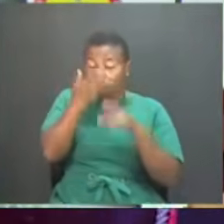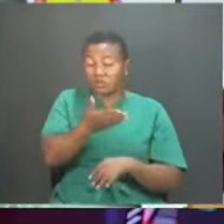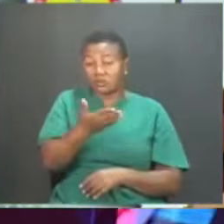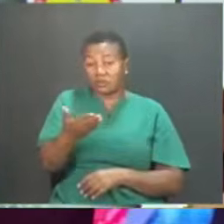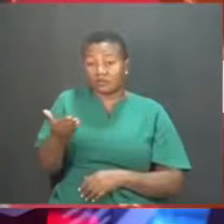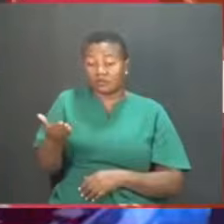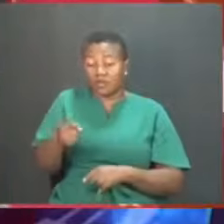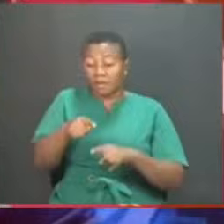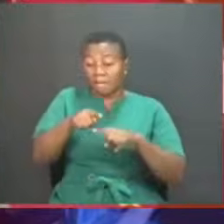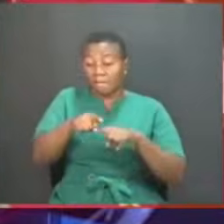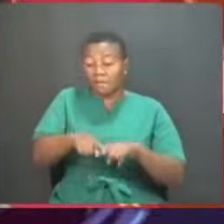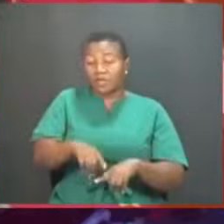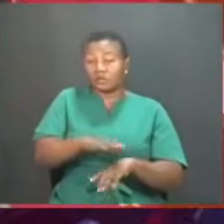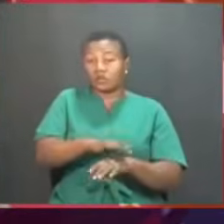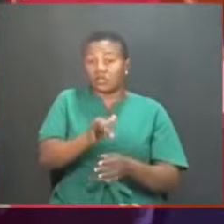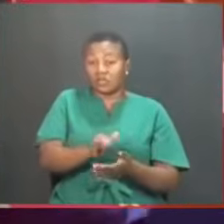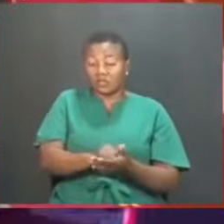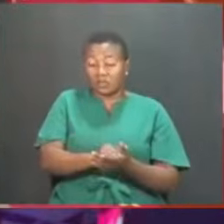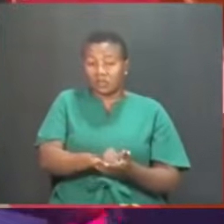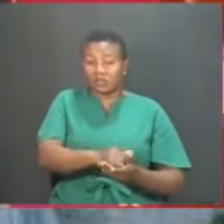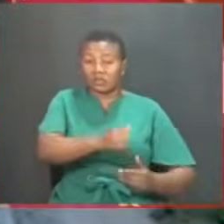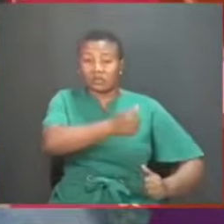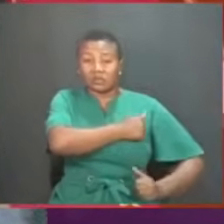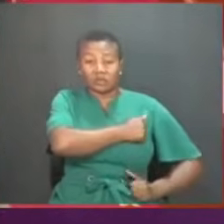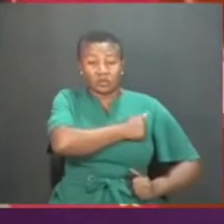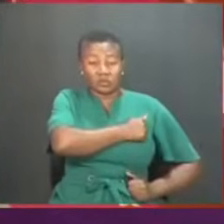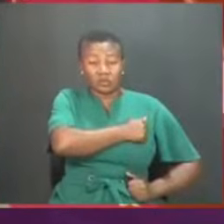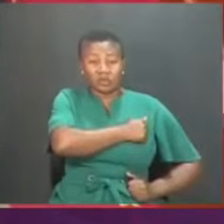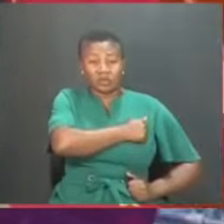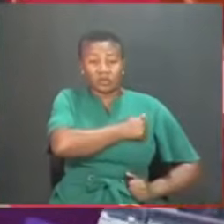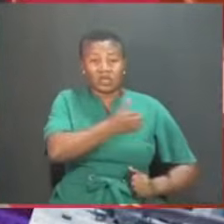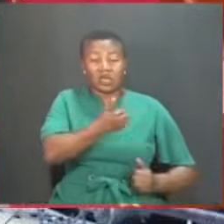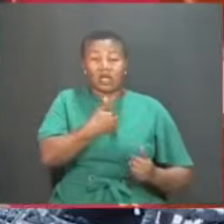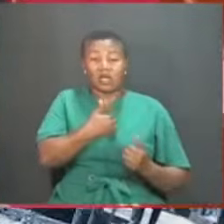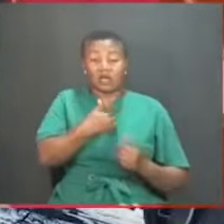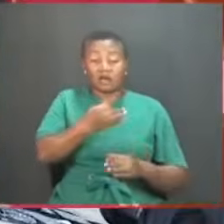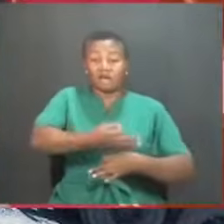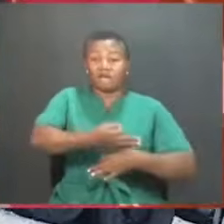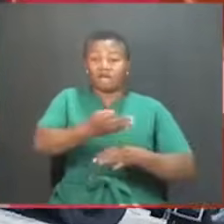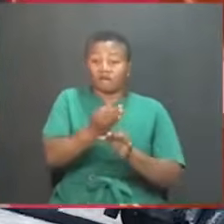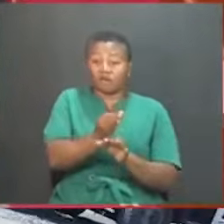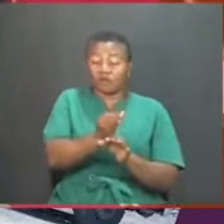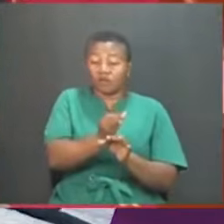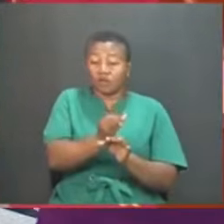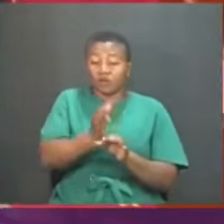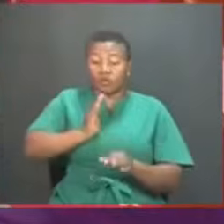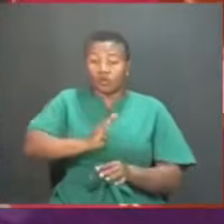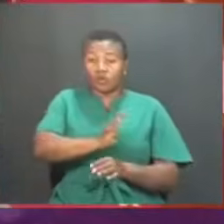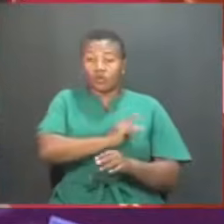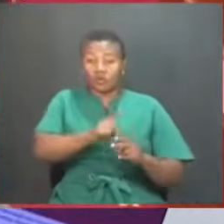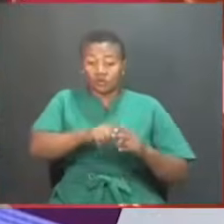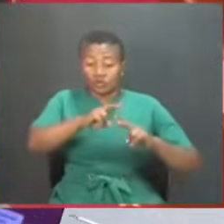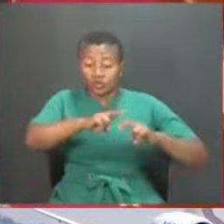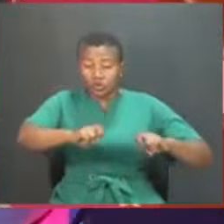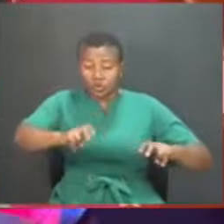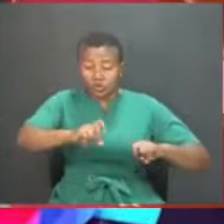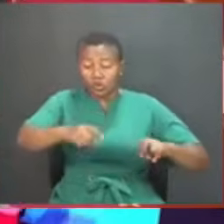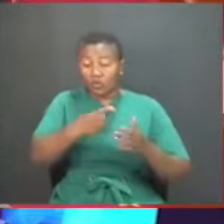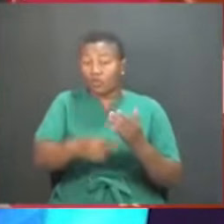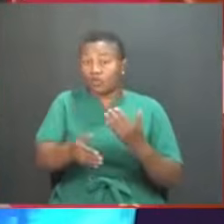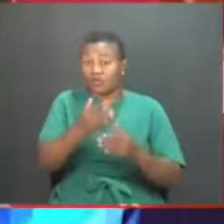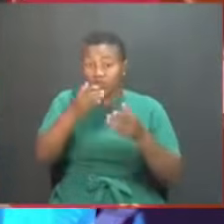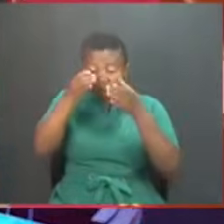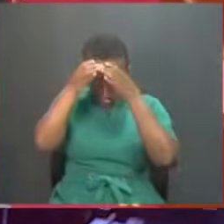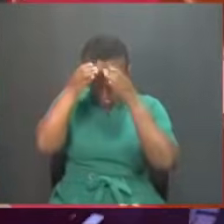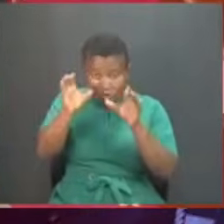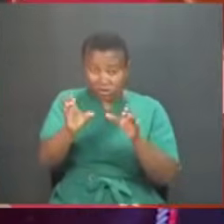as a result, the Ghana Armed Forces has instituted an internal board of inquiry to investigate the causes of this unfortunate incident.